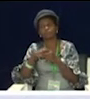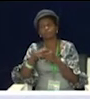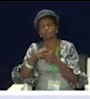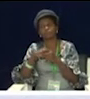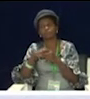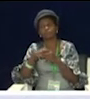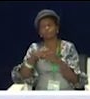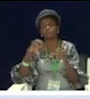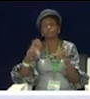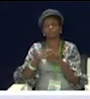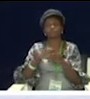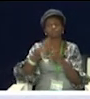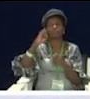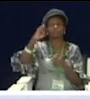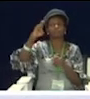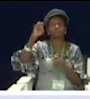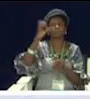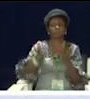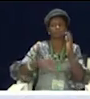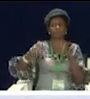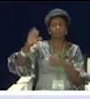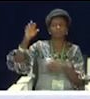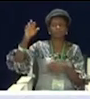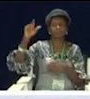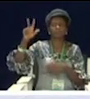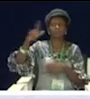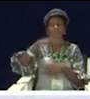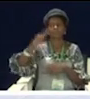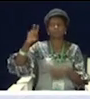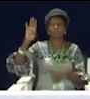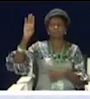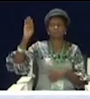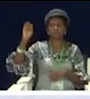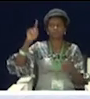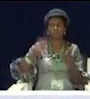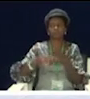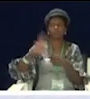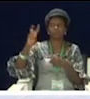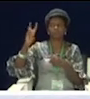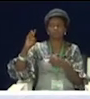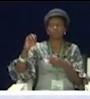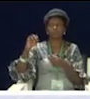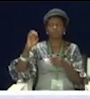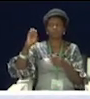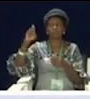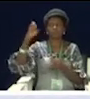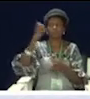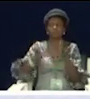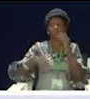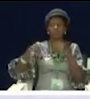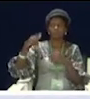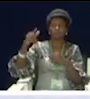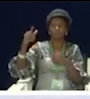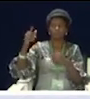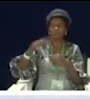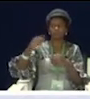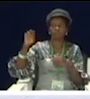In Exodus 23, from verse 14 to 16, Exodus 23, from verse 14 to 16,